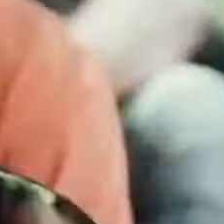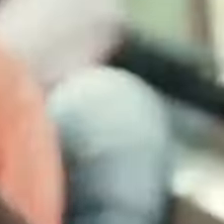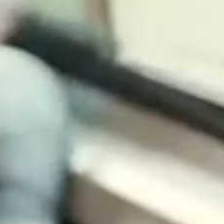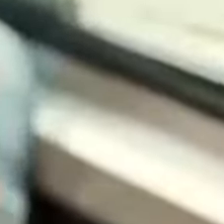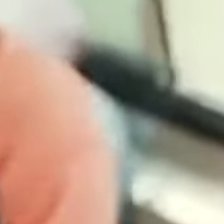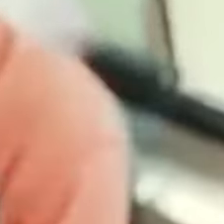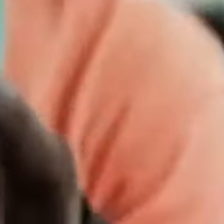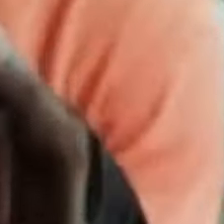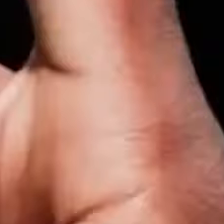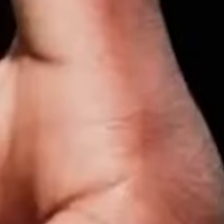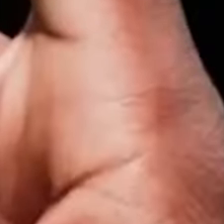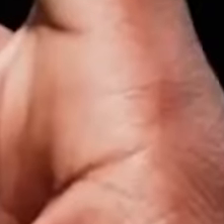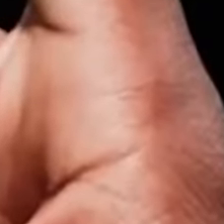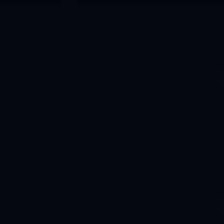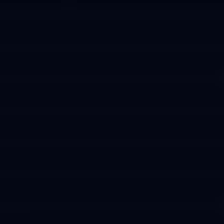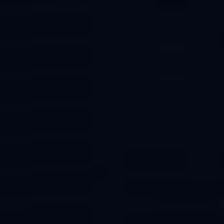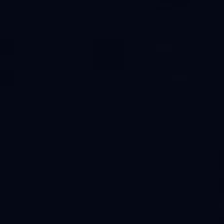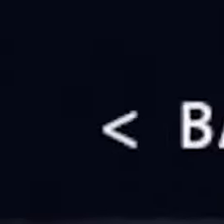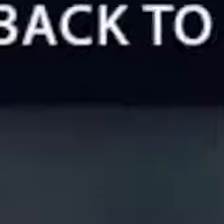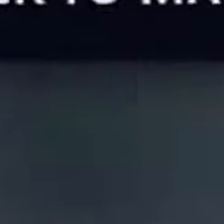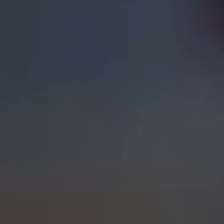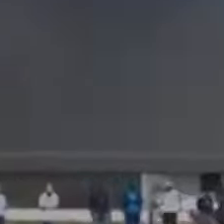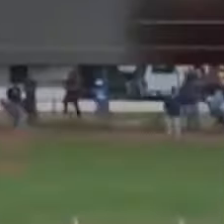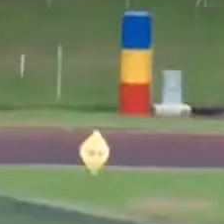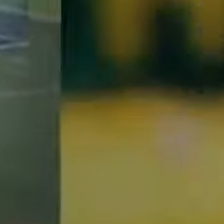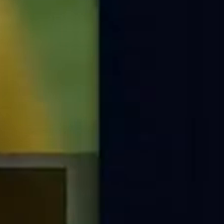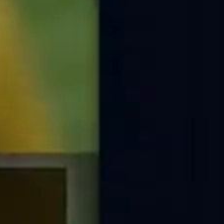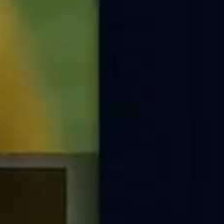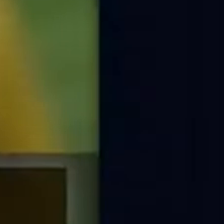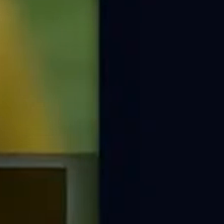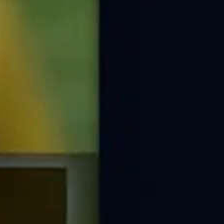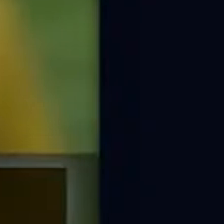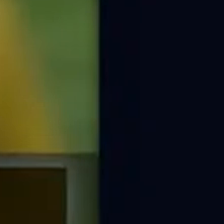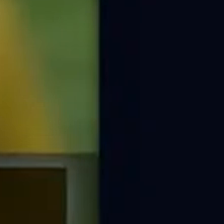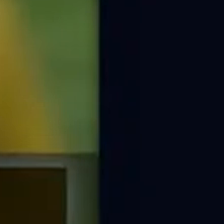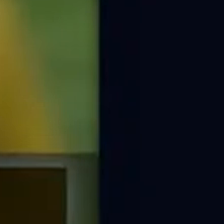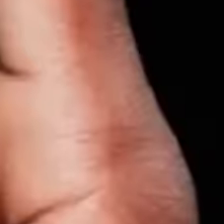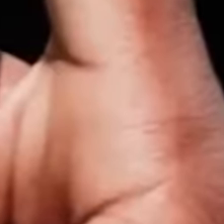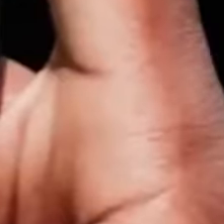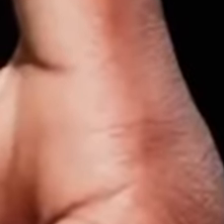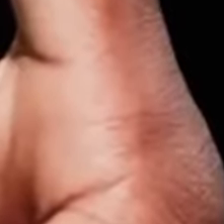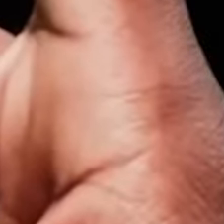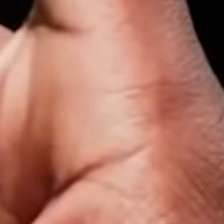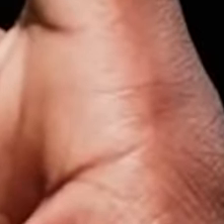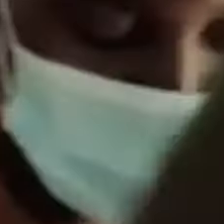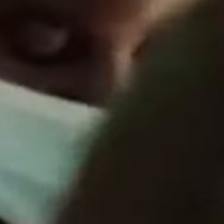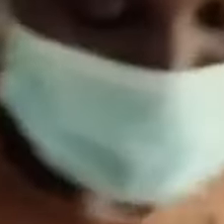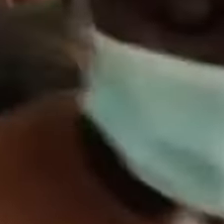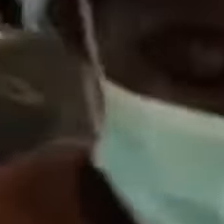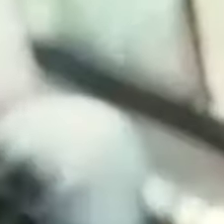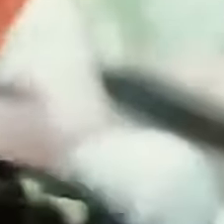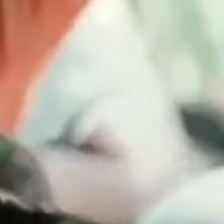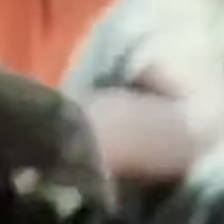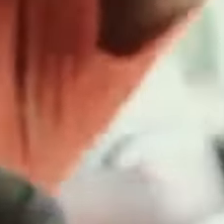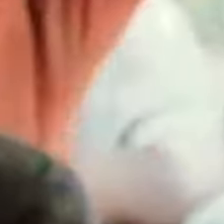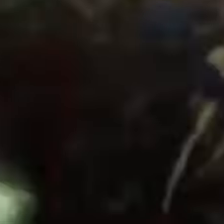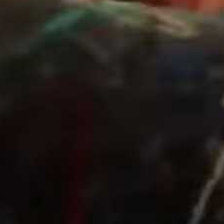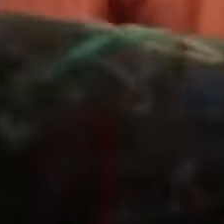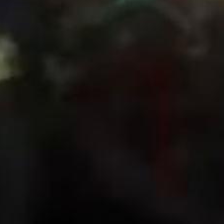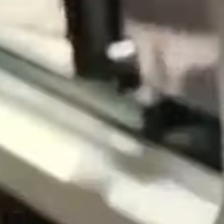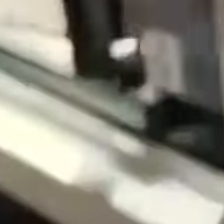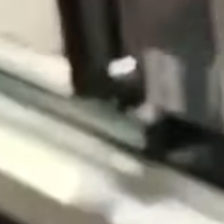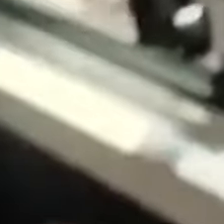most. Watch local TV on the go with the Eswatini TV app for only 20